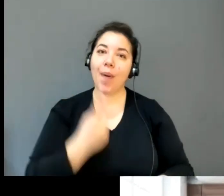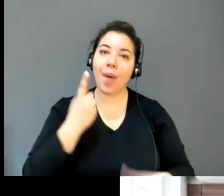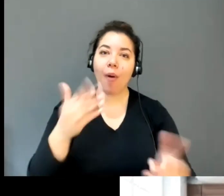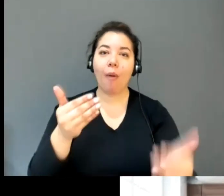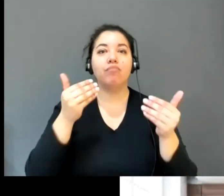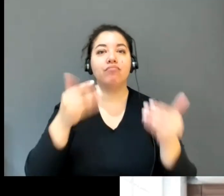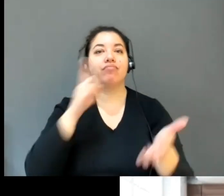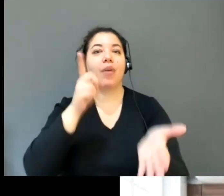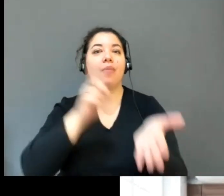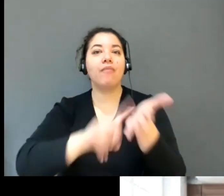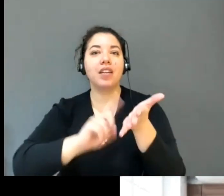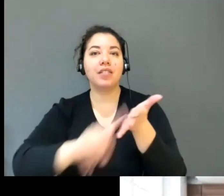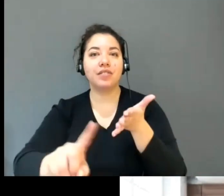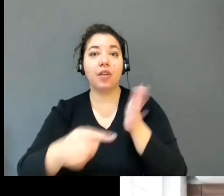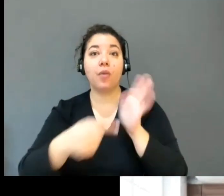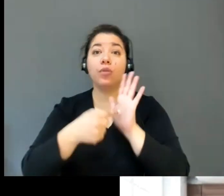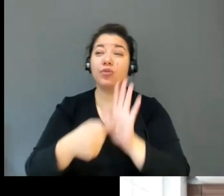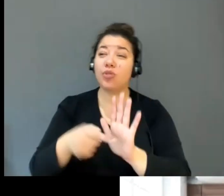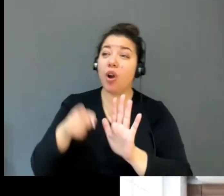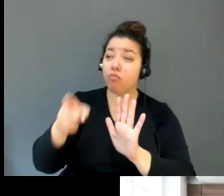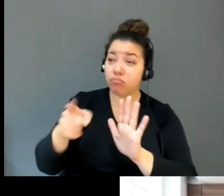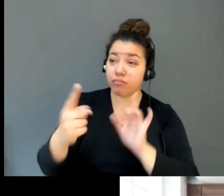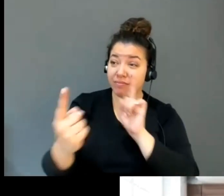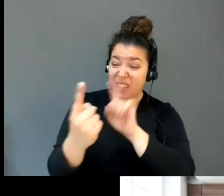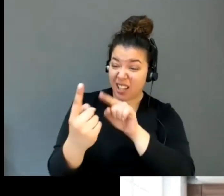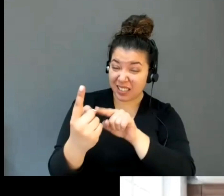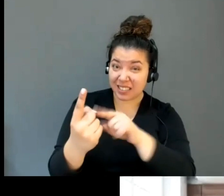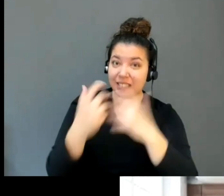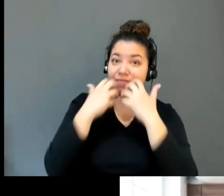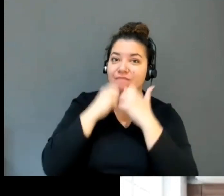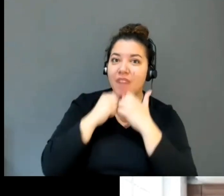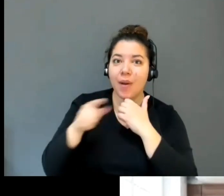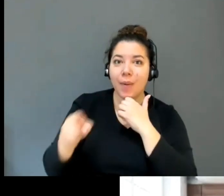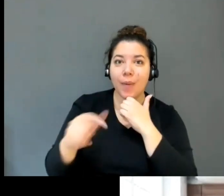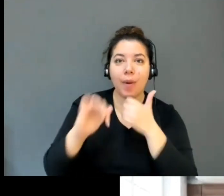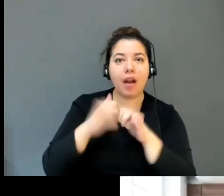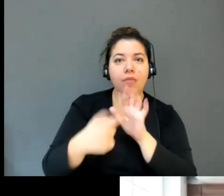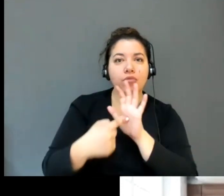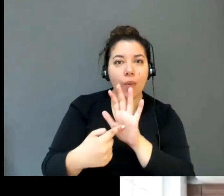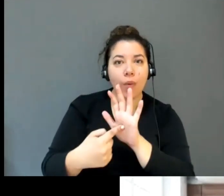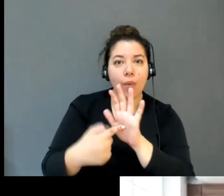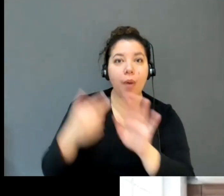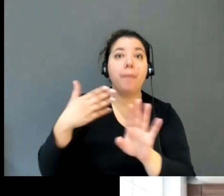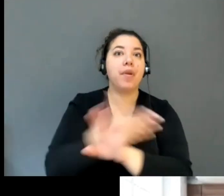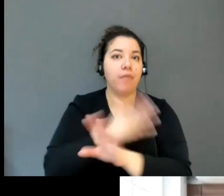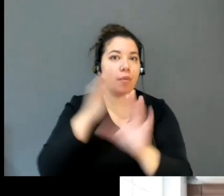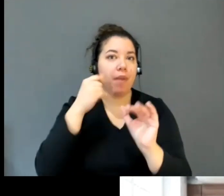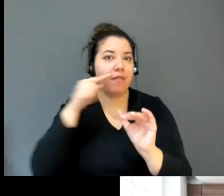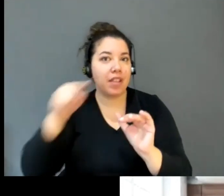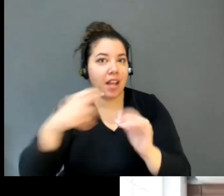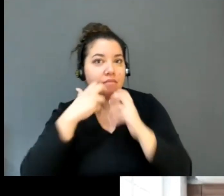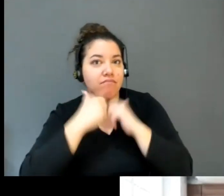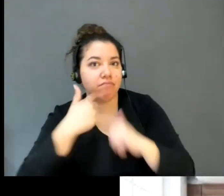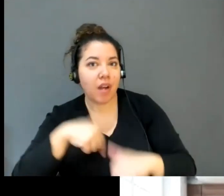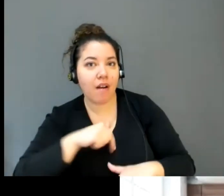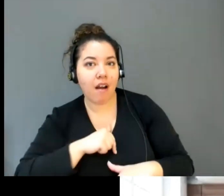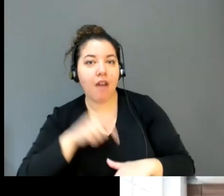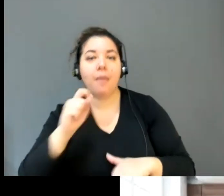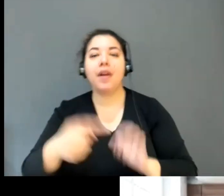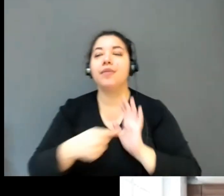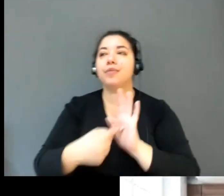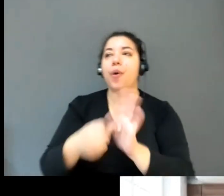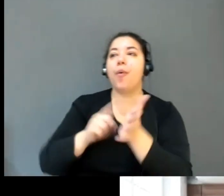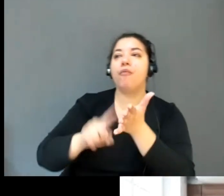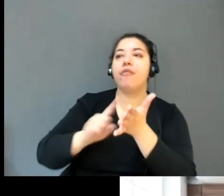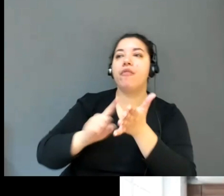We show we care about other people, so before we can expect them to care about us. And this is what a soft skill looks